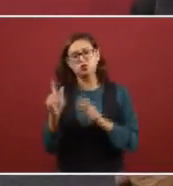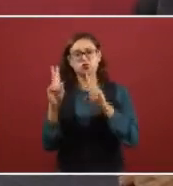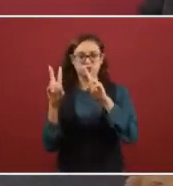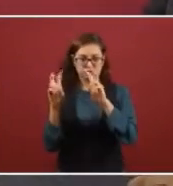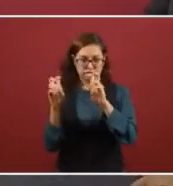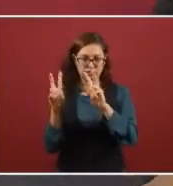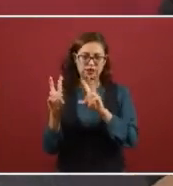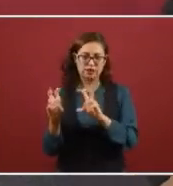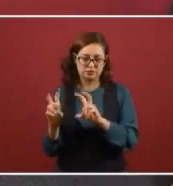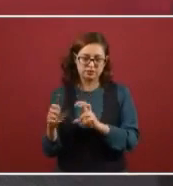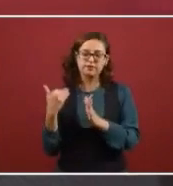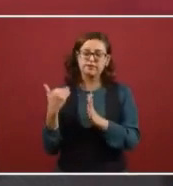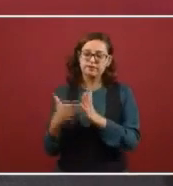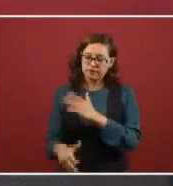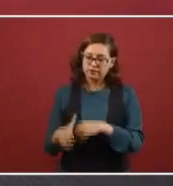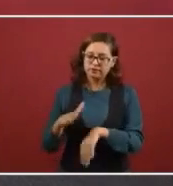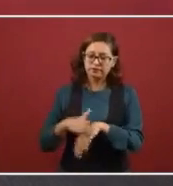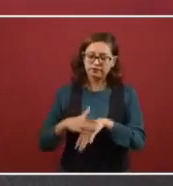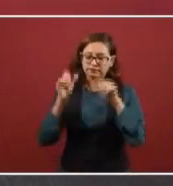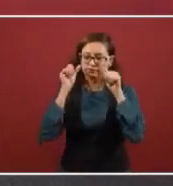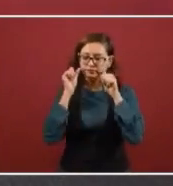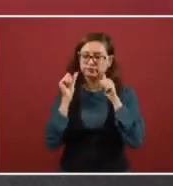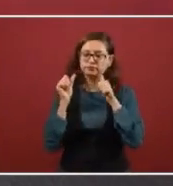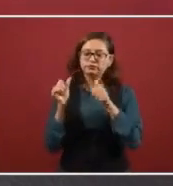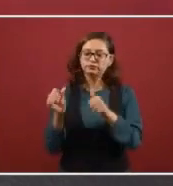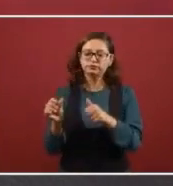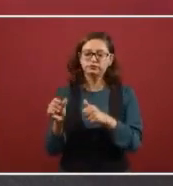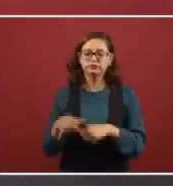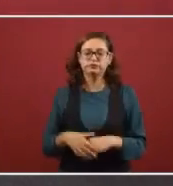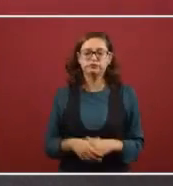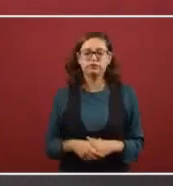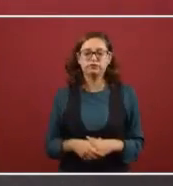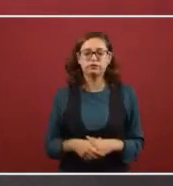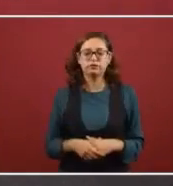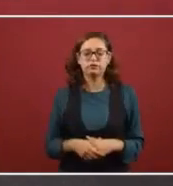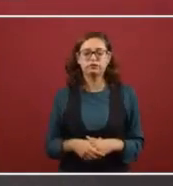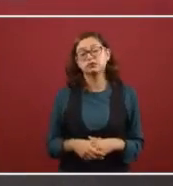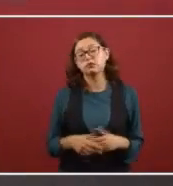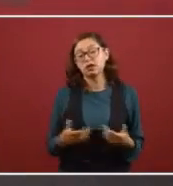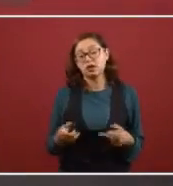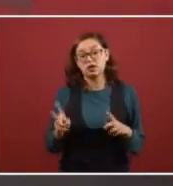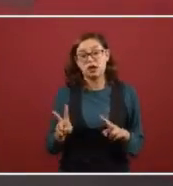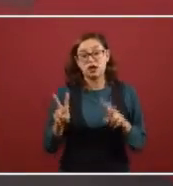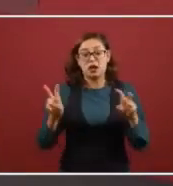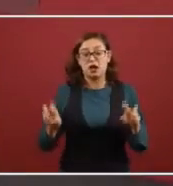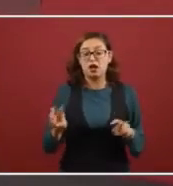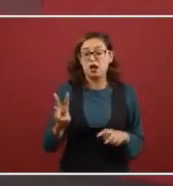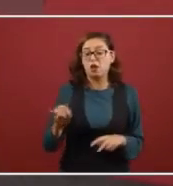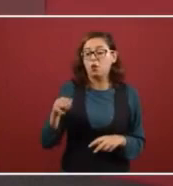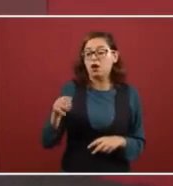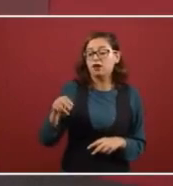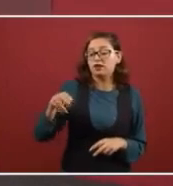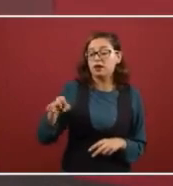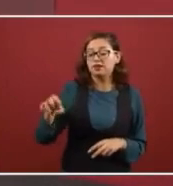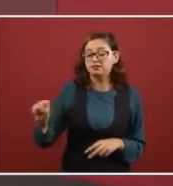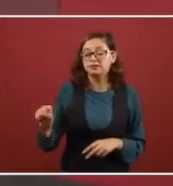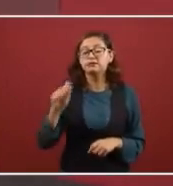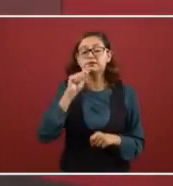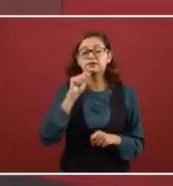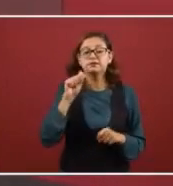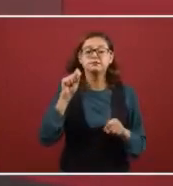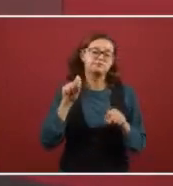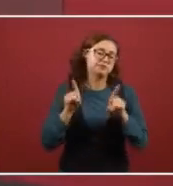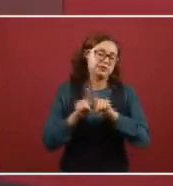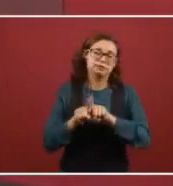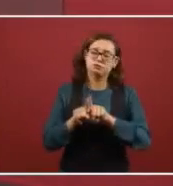matters. We're pending monitoring this thing in Guaymas, what has to do